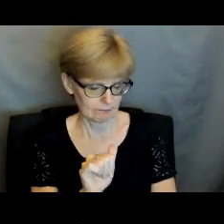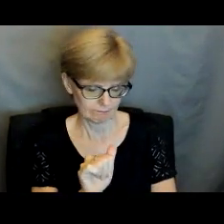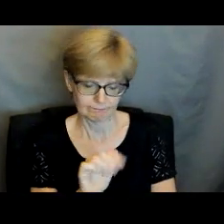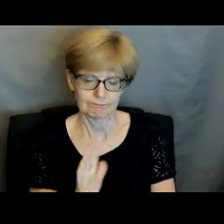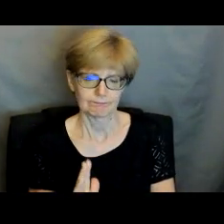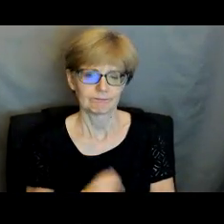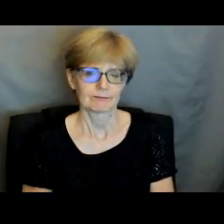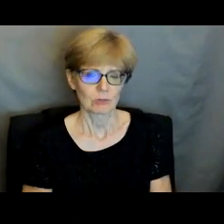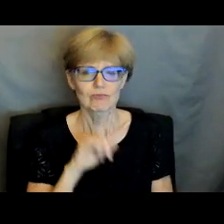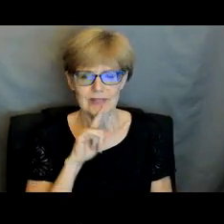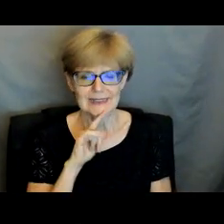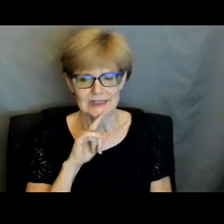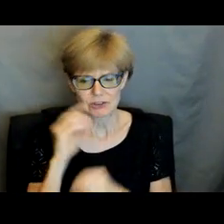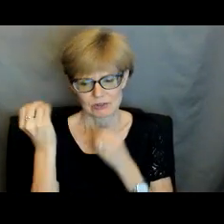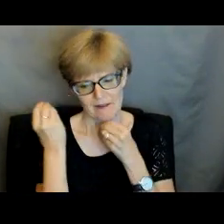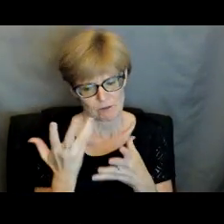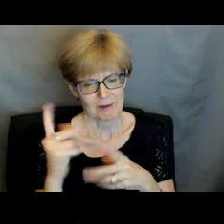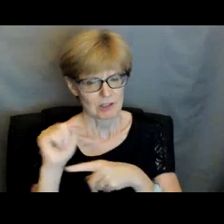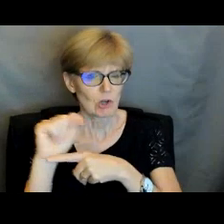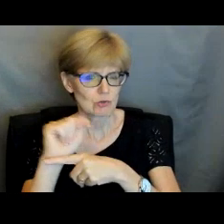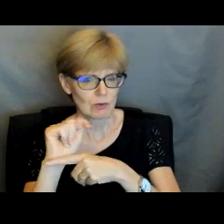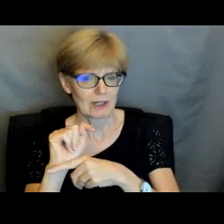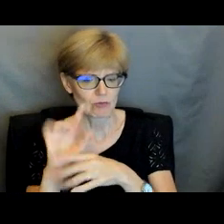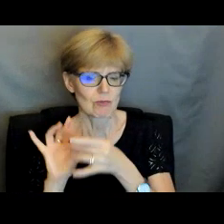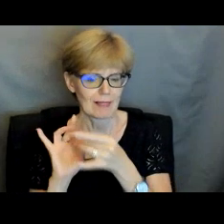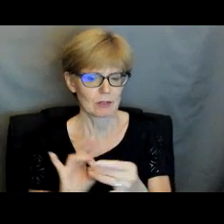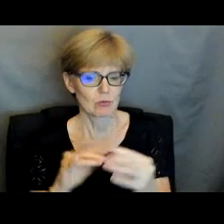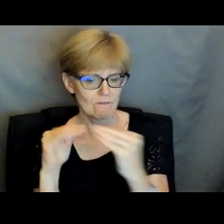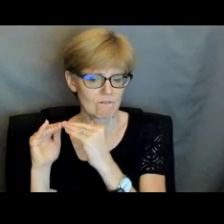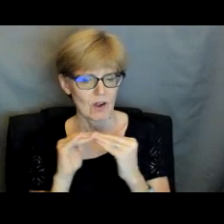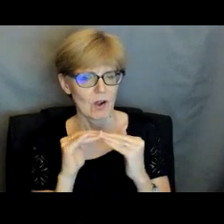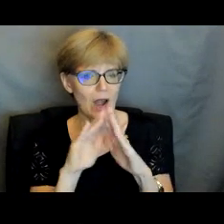and training on our fair housing laws.